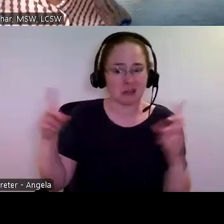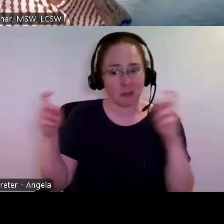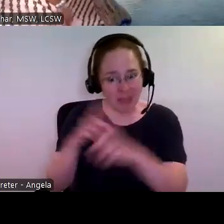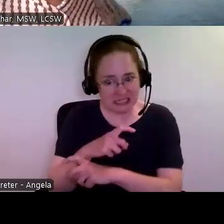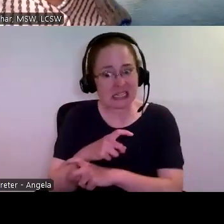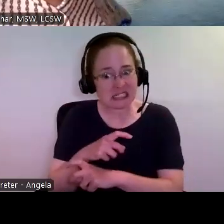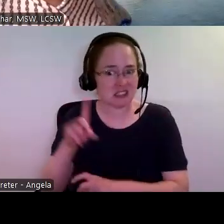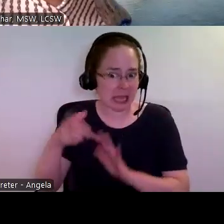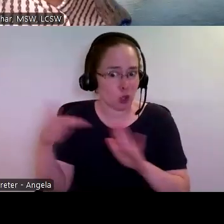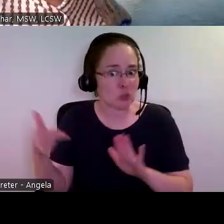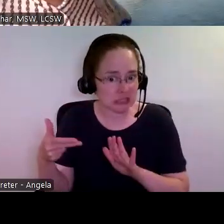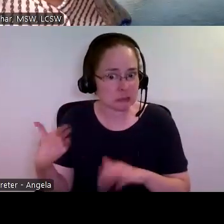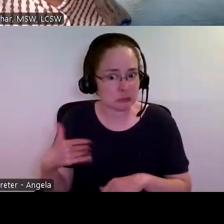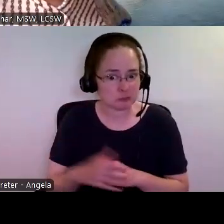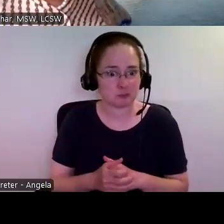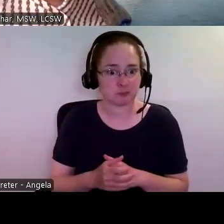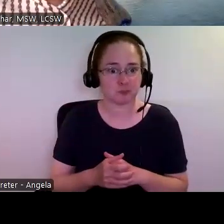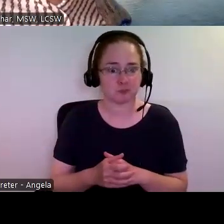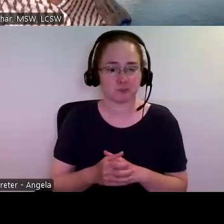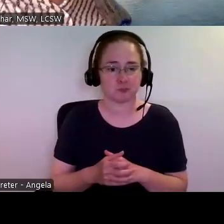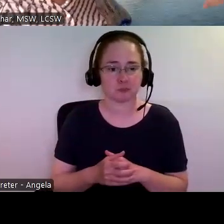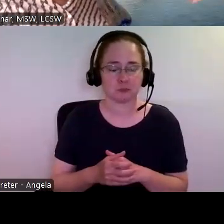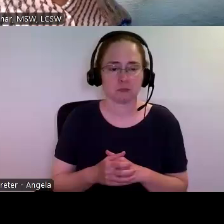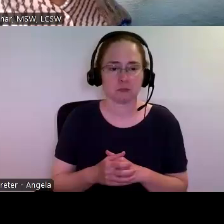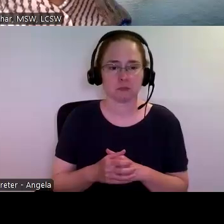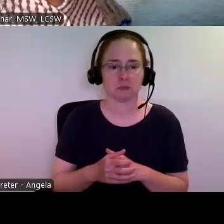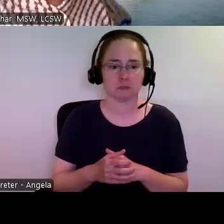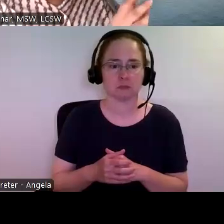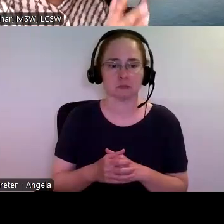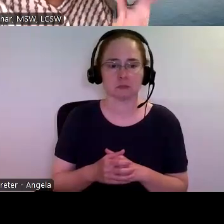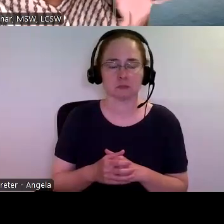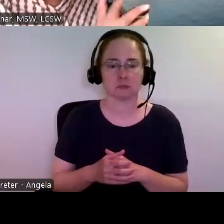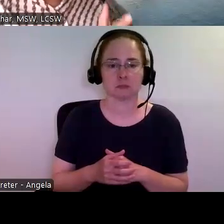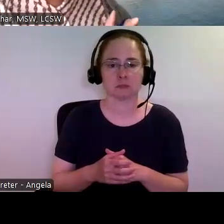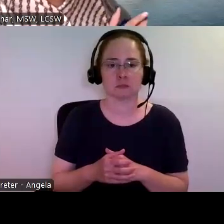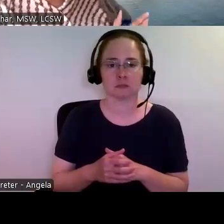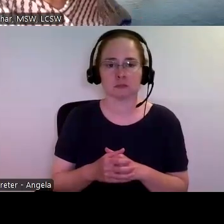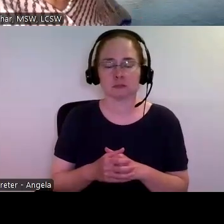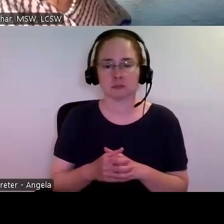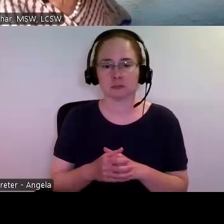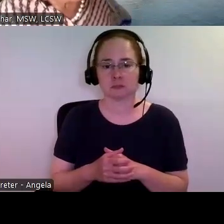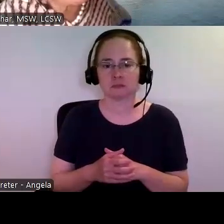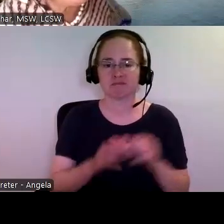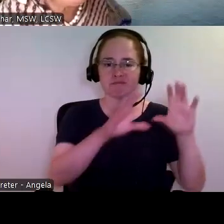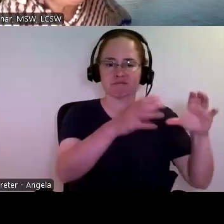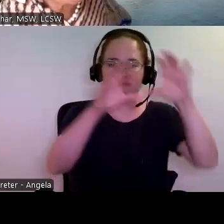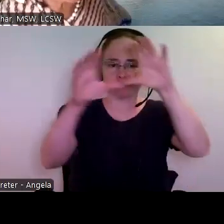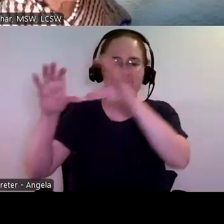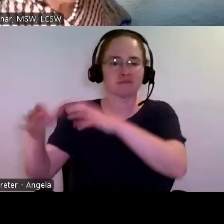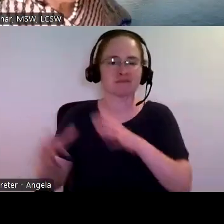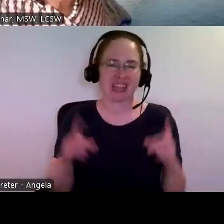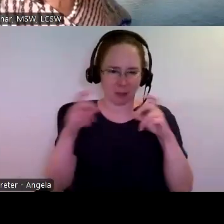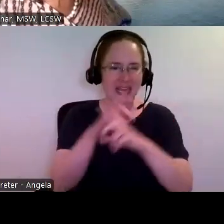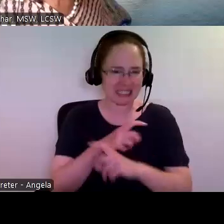complexities or diagnoses. And as you can see, these are the kind of buckets of complexities we look